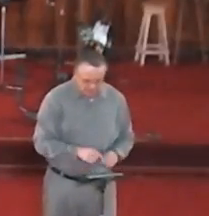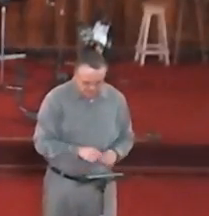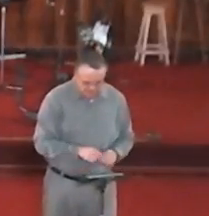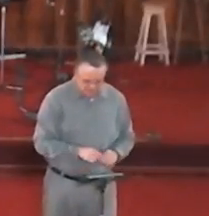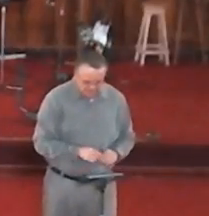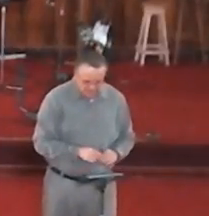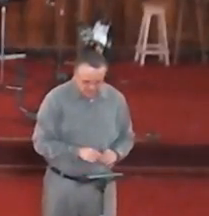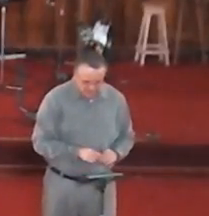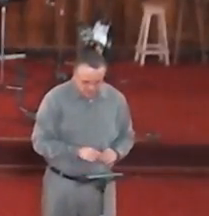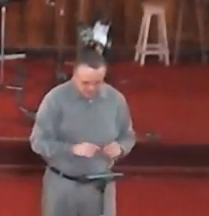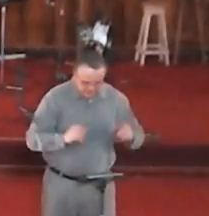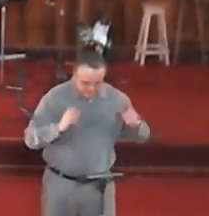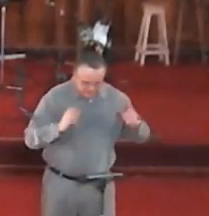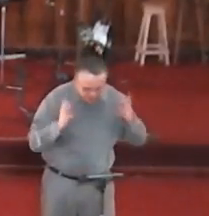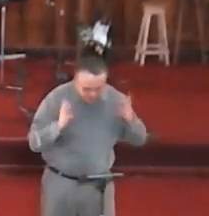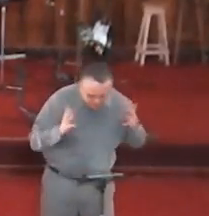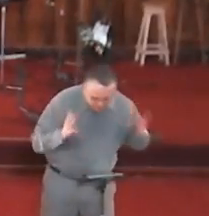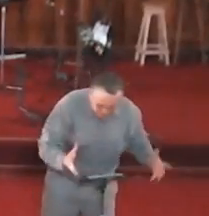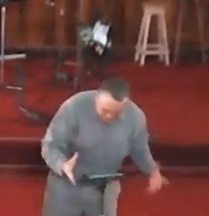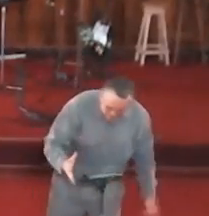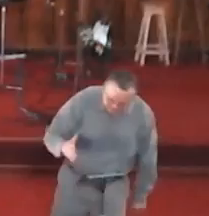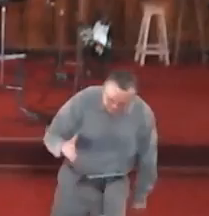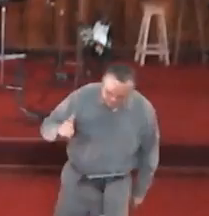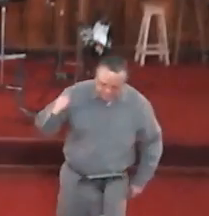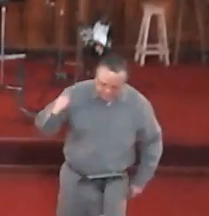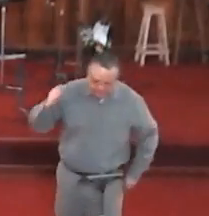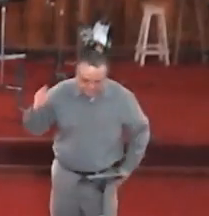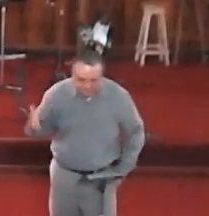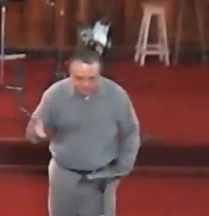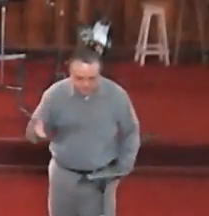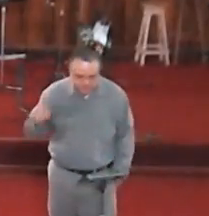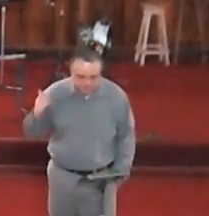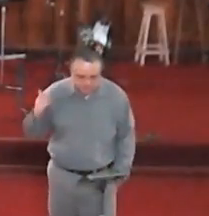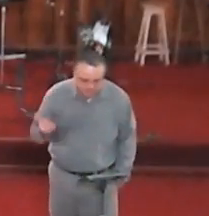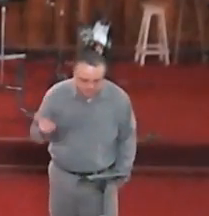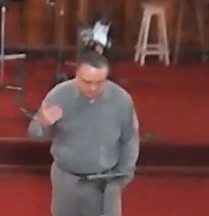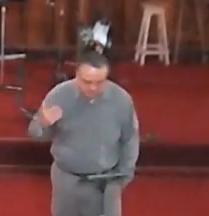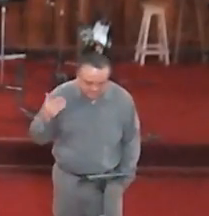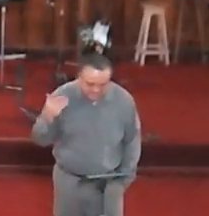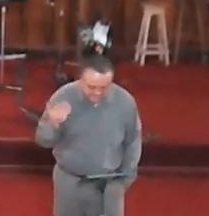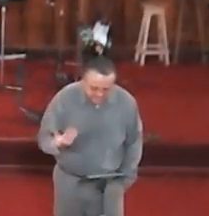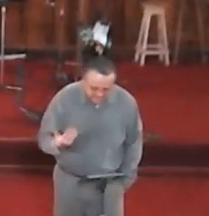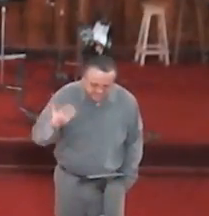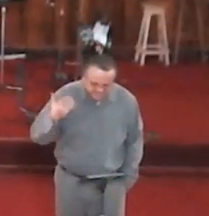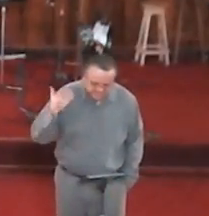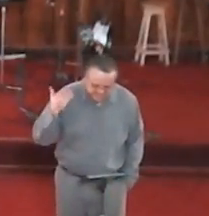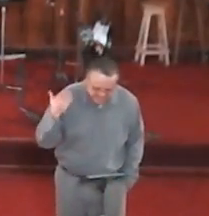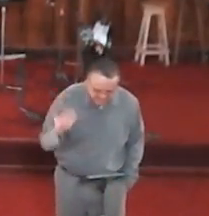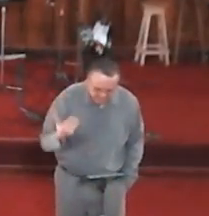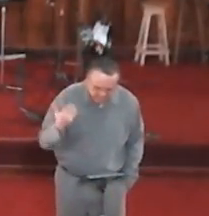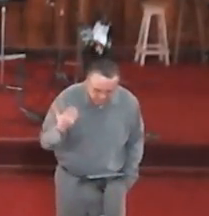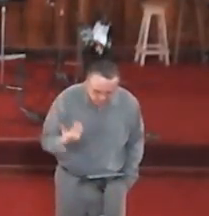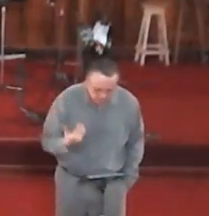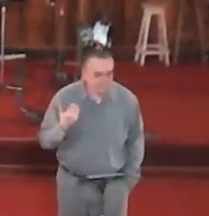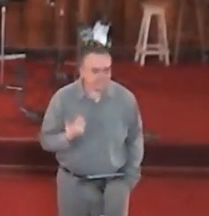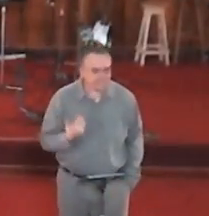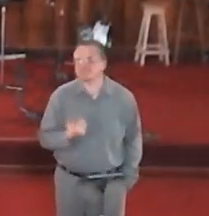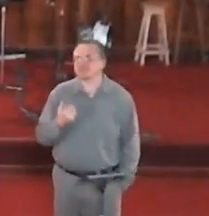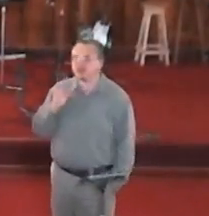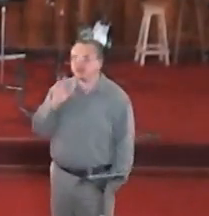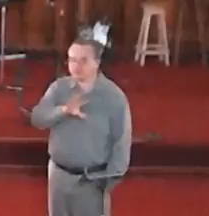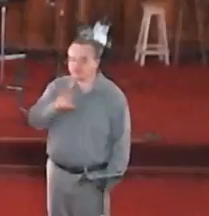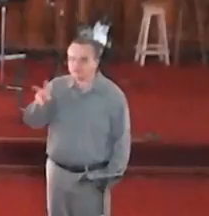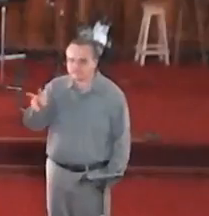enseñó. Okay. Durante todo un año se reunieron los dos con la iglesia y enseñaron a mucha